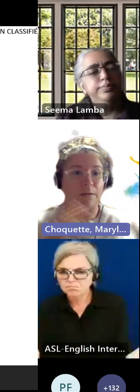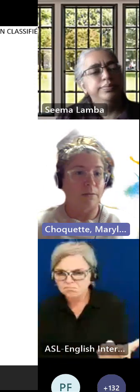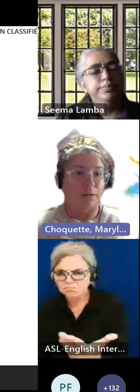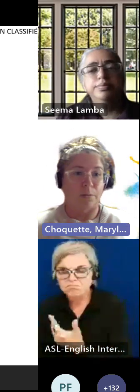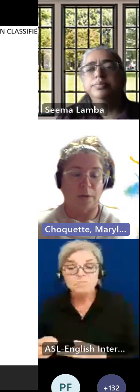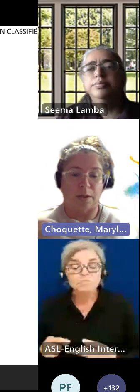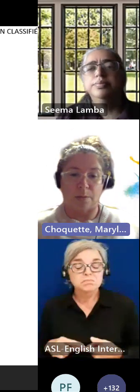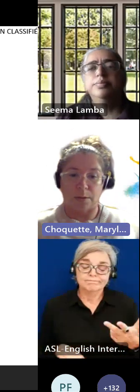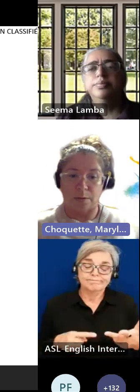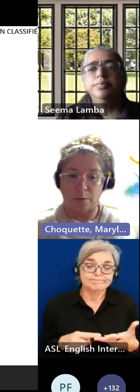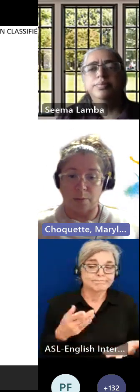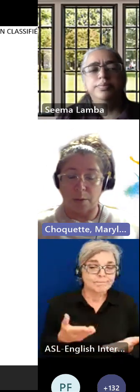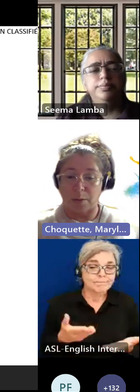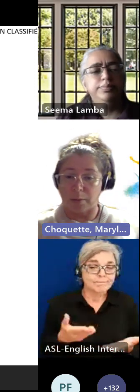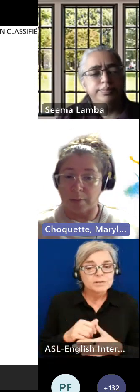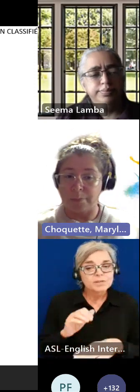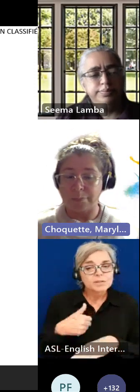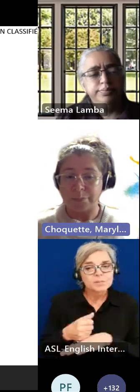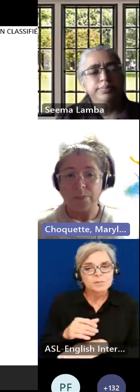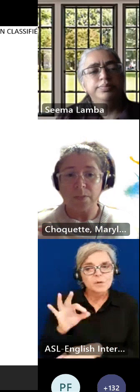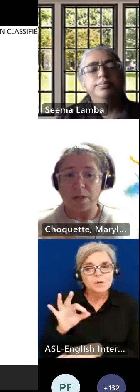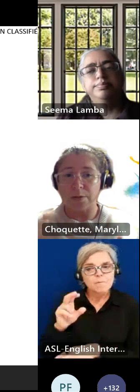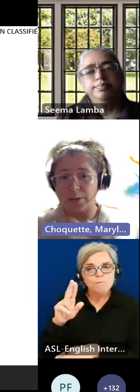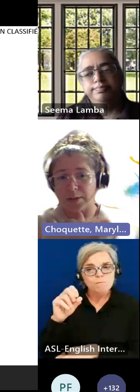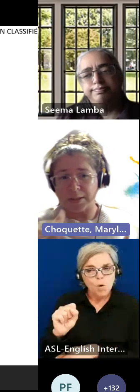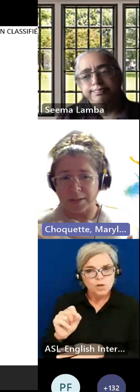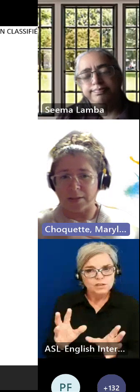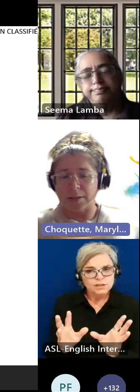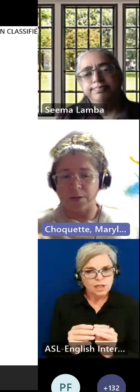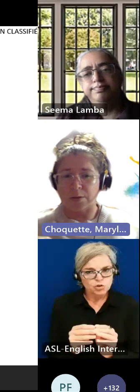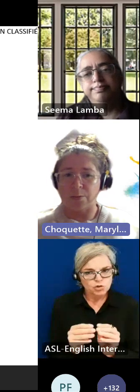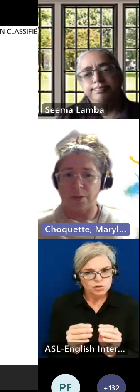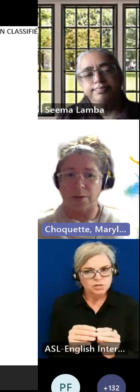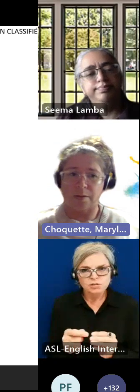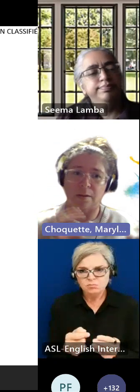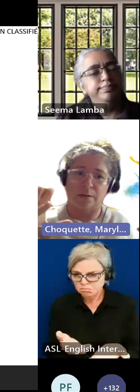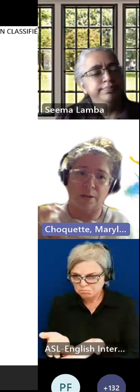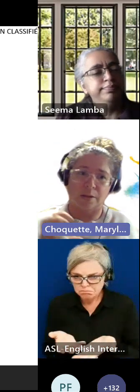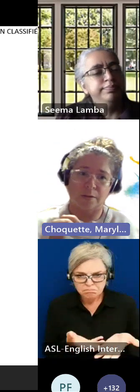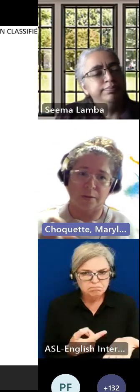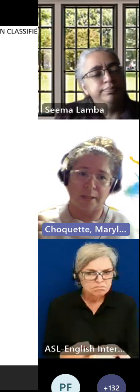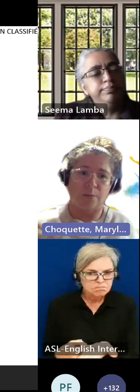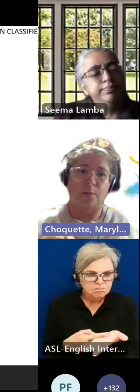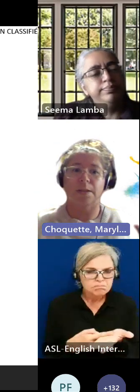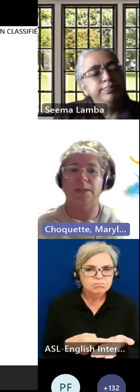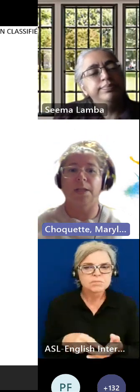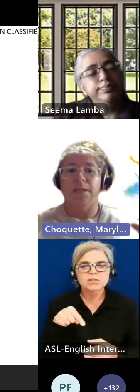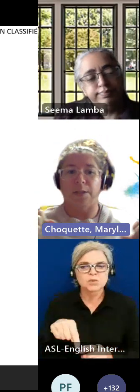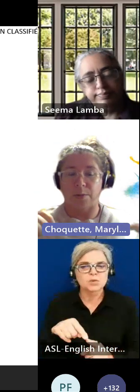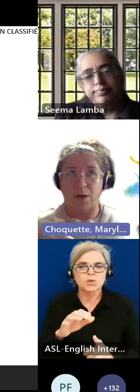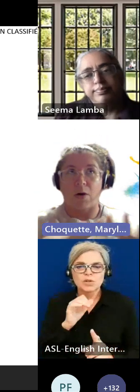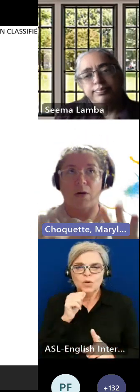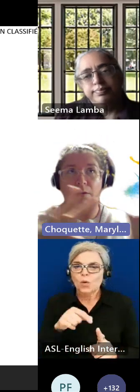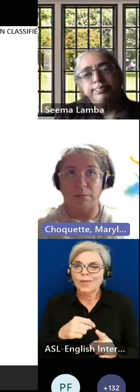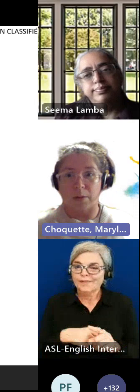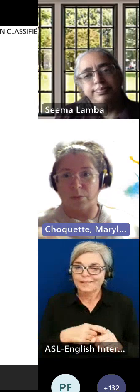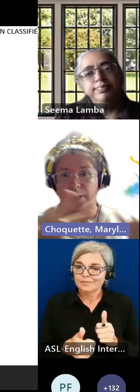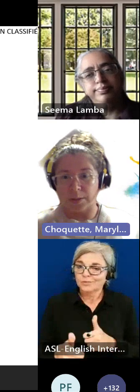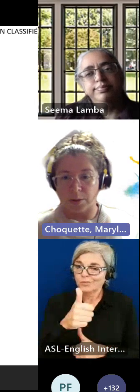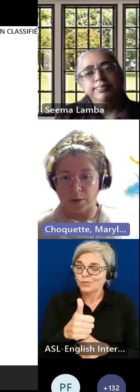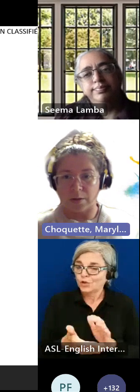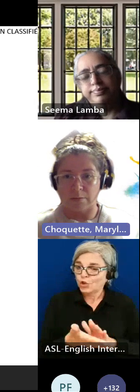just attend and provide comments on your upcoming plan. So it's just extending the scope beyond just the chairs of your networks. It's really